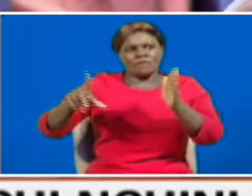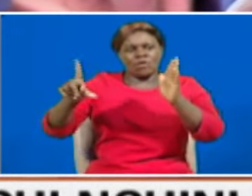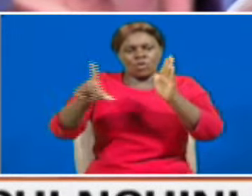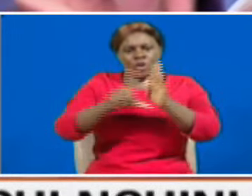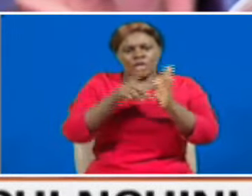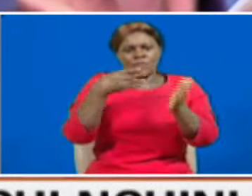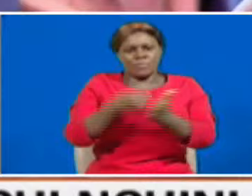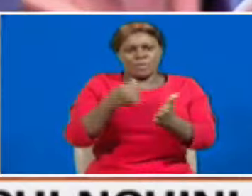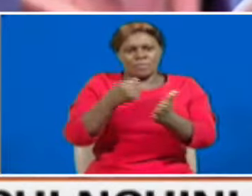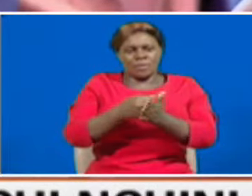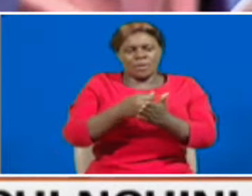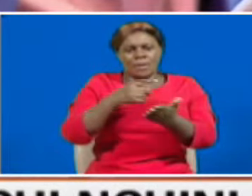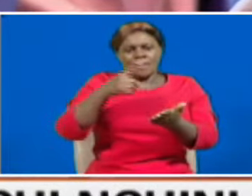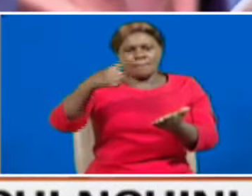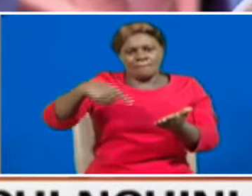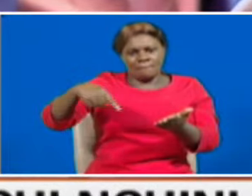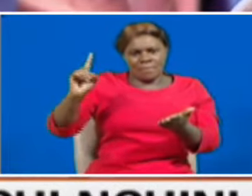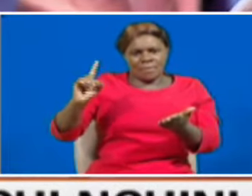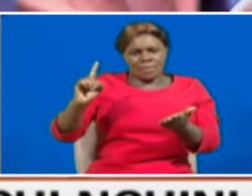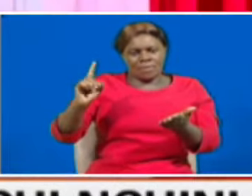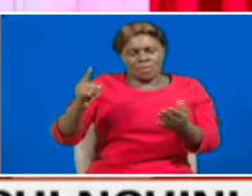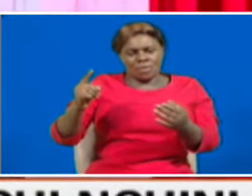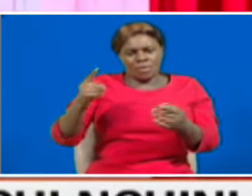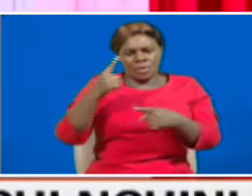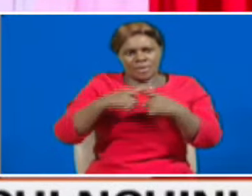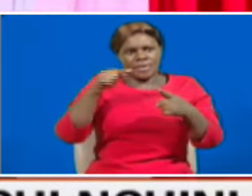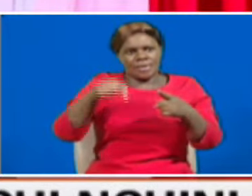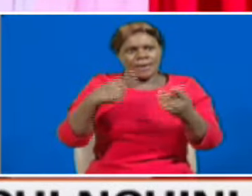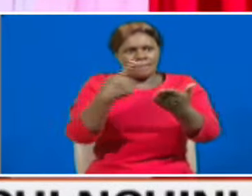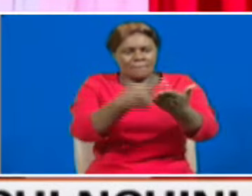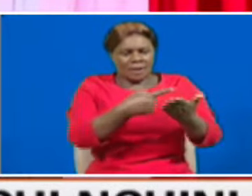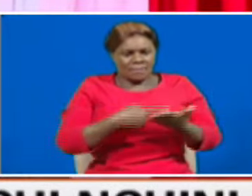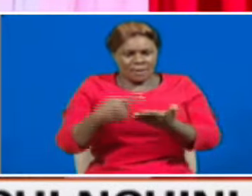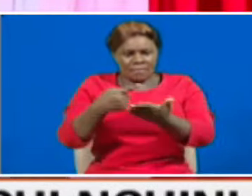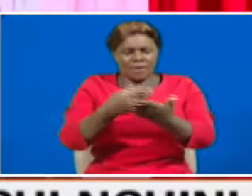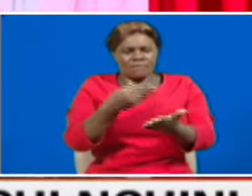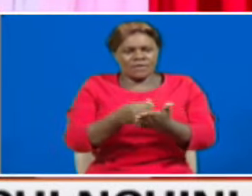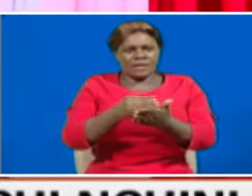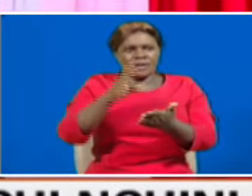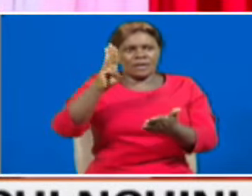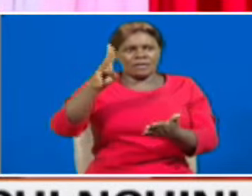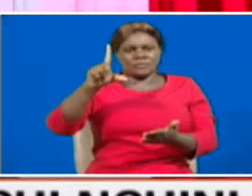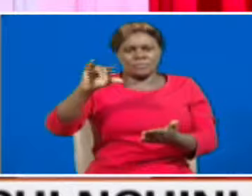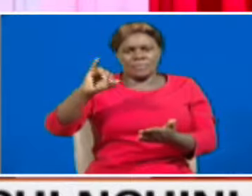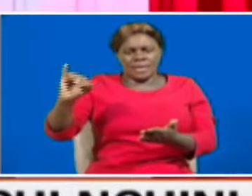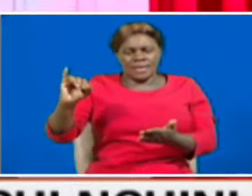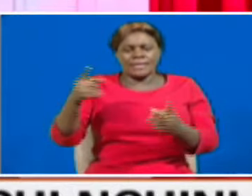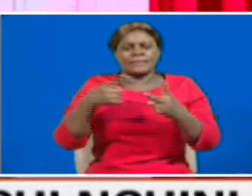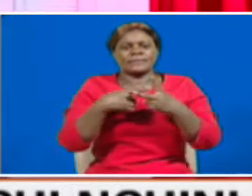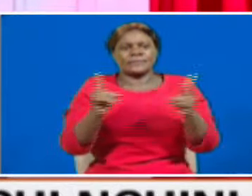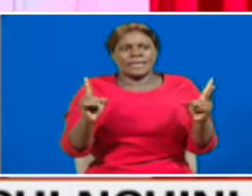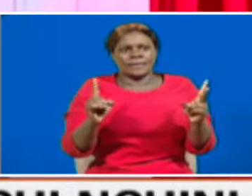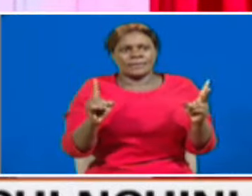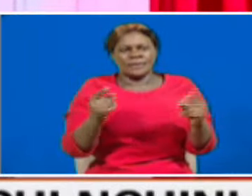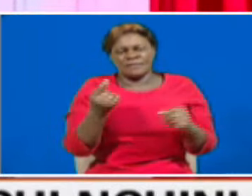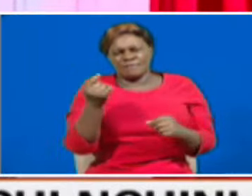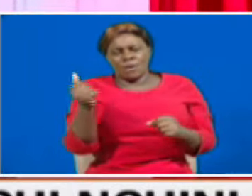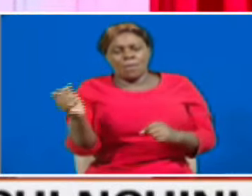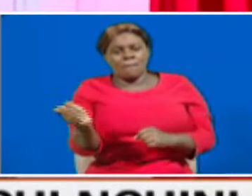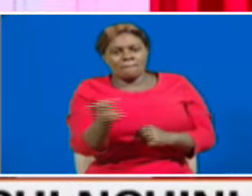fedha kupitishwa tena Juni mwaka huu. Discussions on the finance bill have started in earnest. In the next